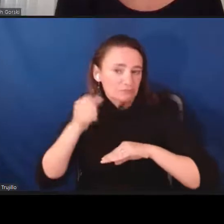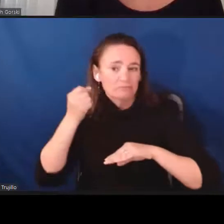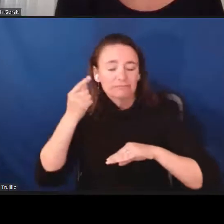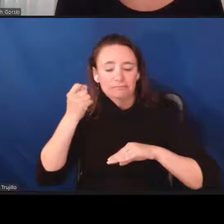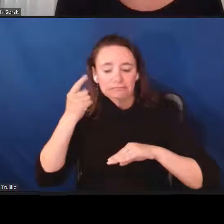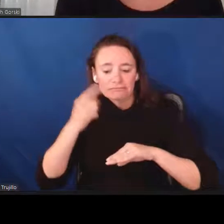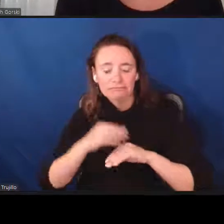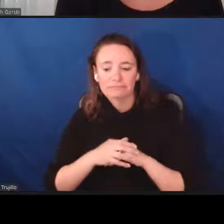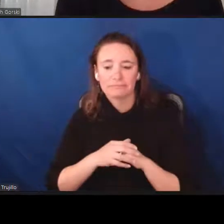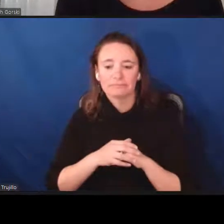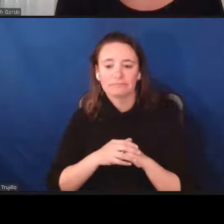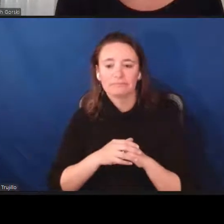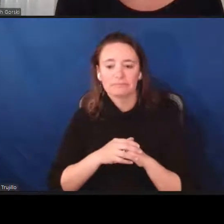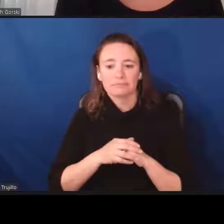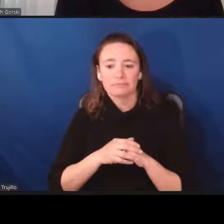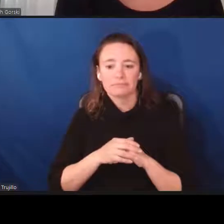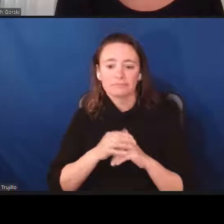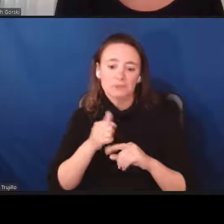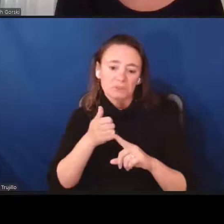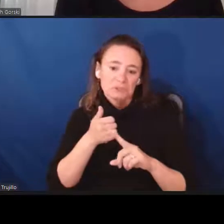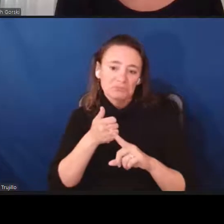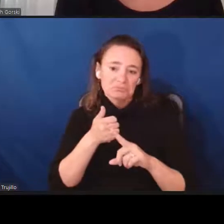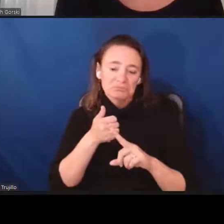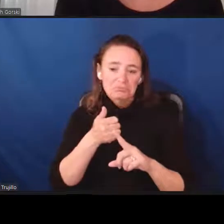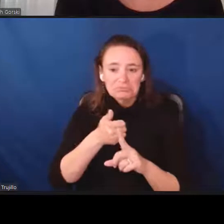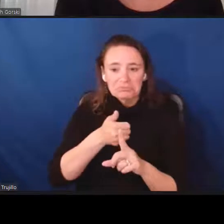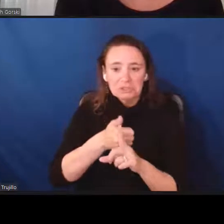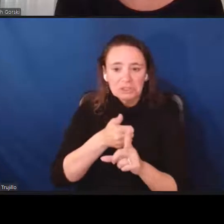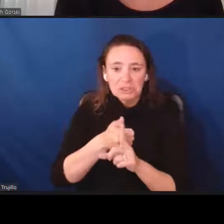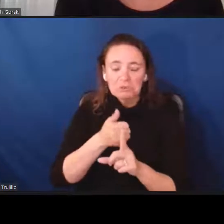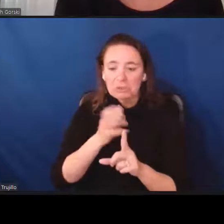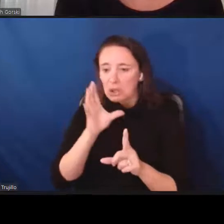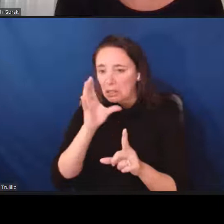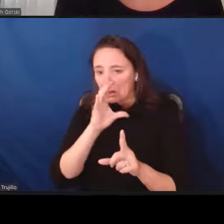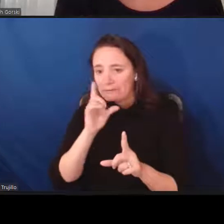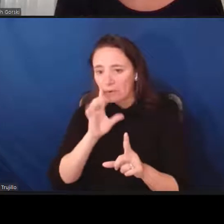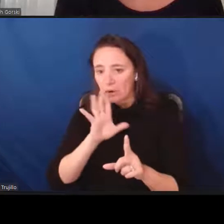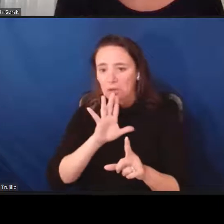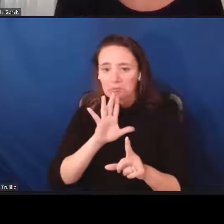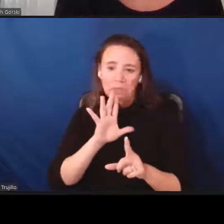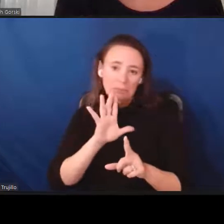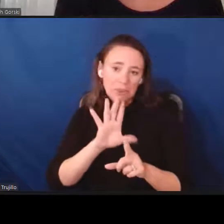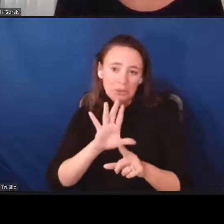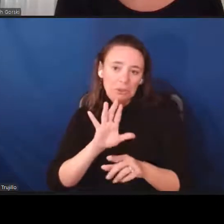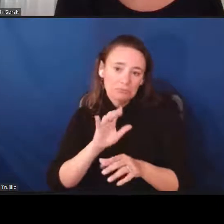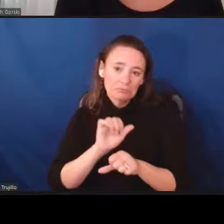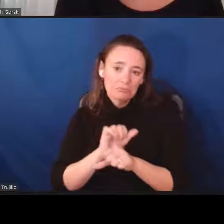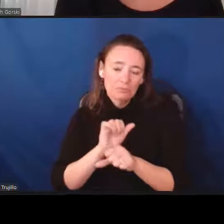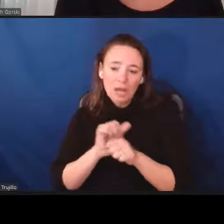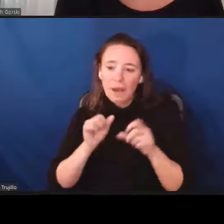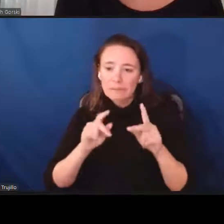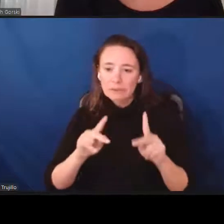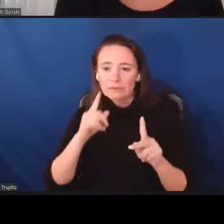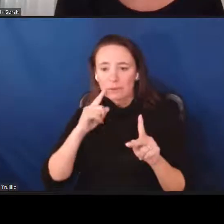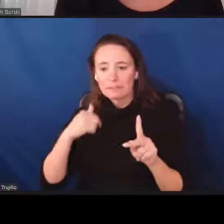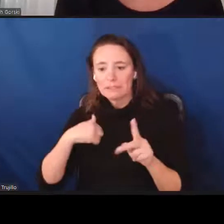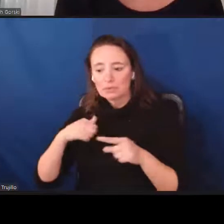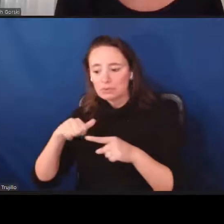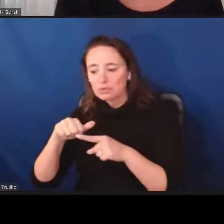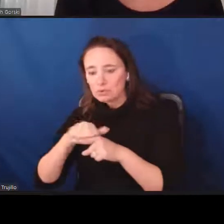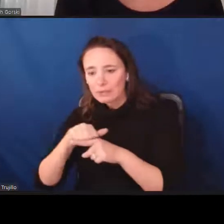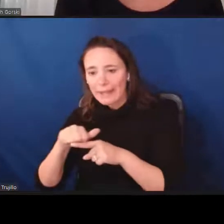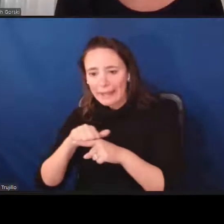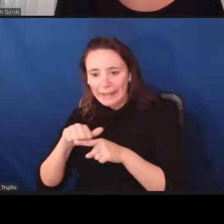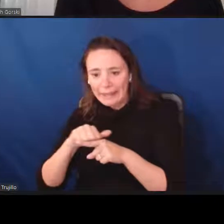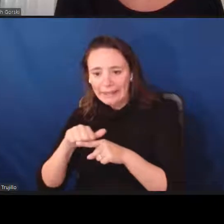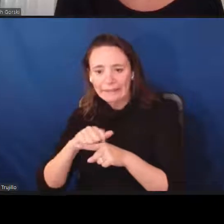for rightfully what she was supposed to do, opportunities for me to train in something that